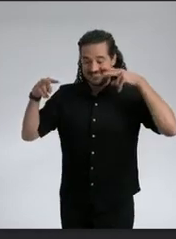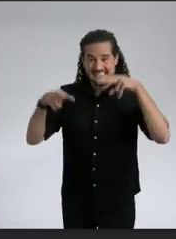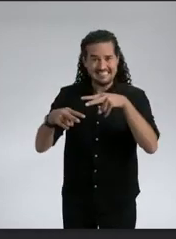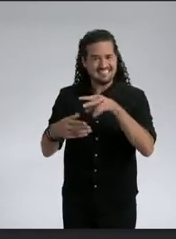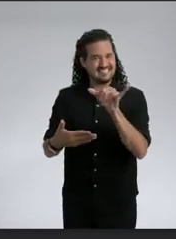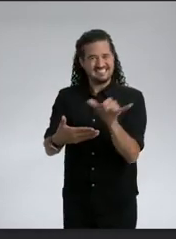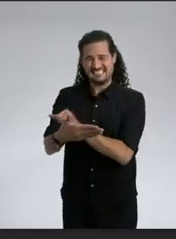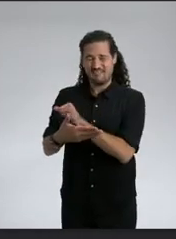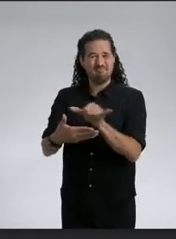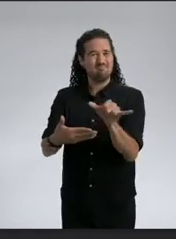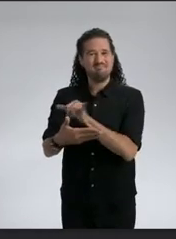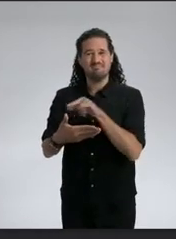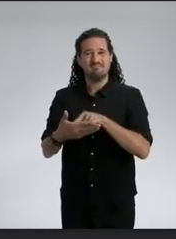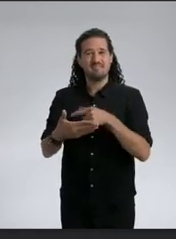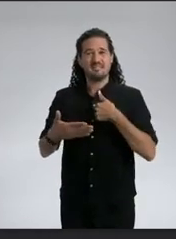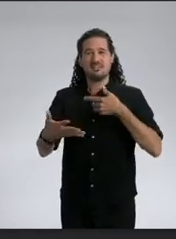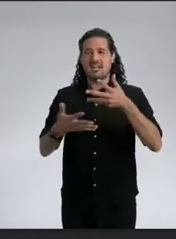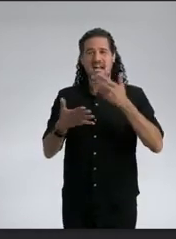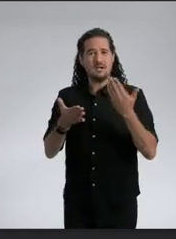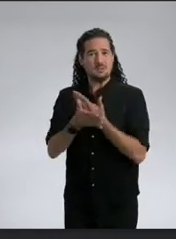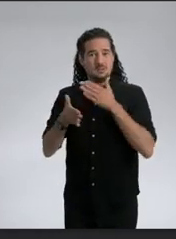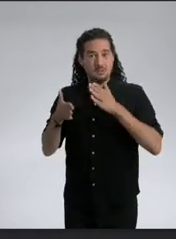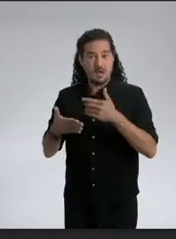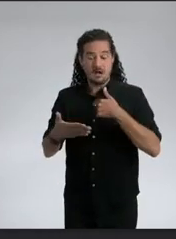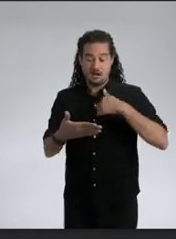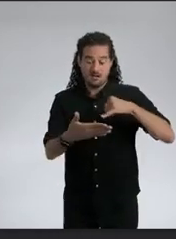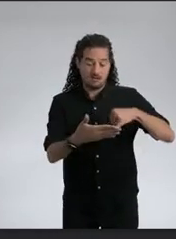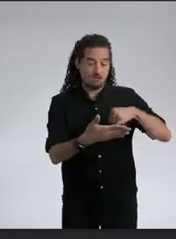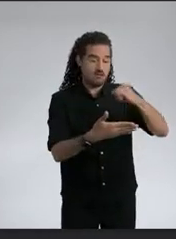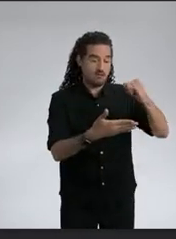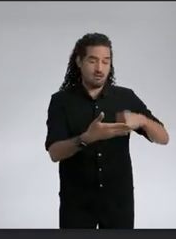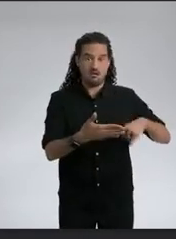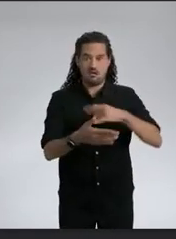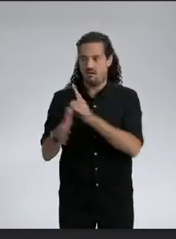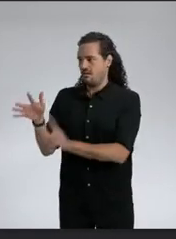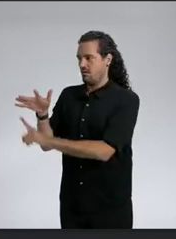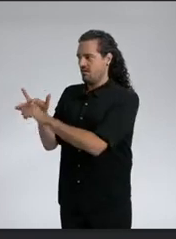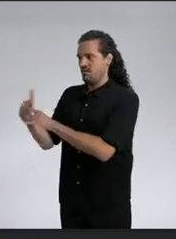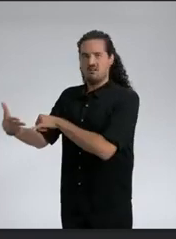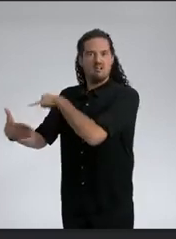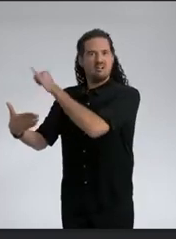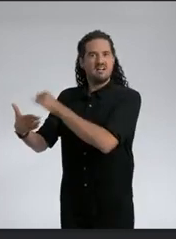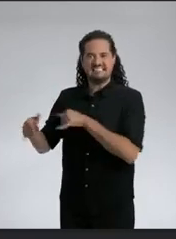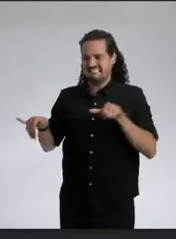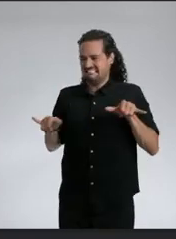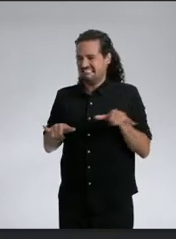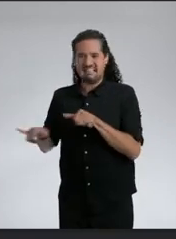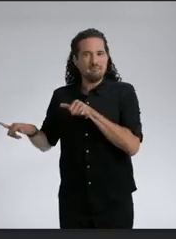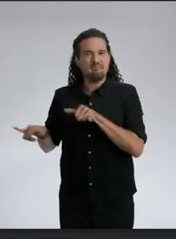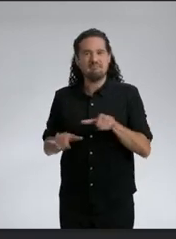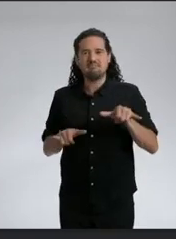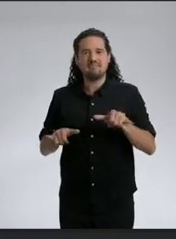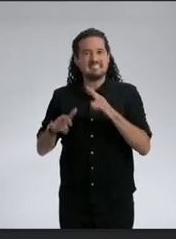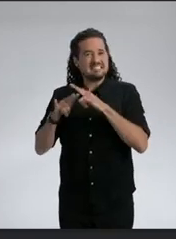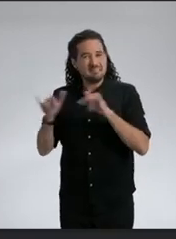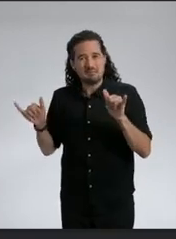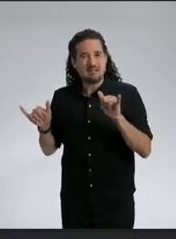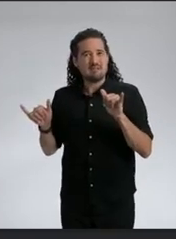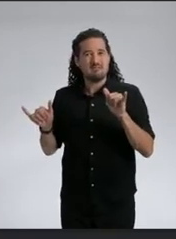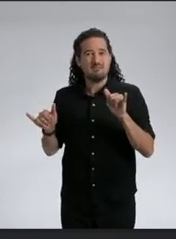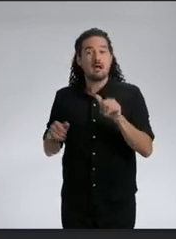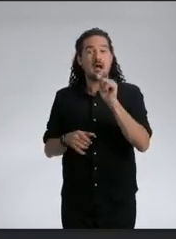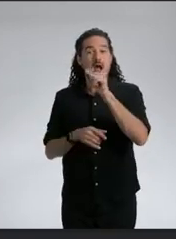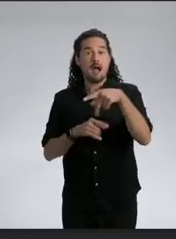in a whole new way. If I draw somewhere on the canvas, everyone can see what I'm drawing live. Now this app is using the